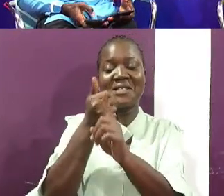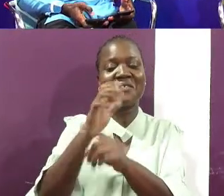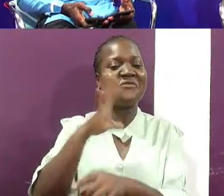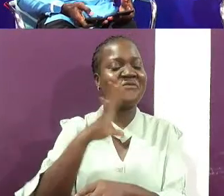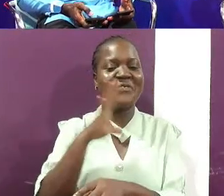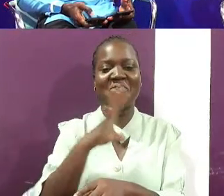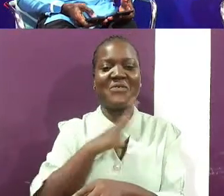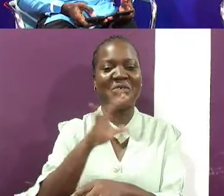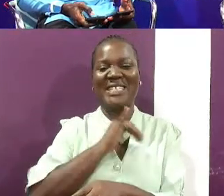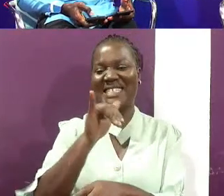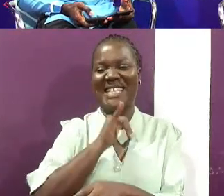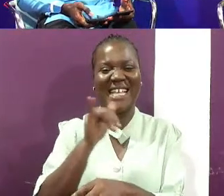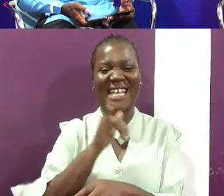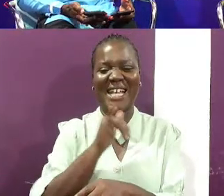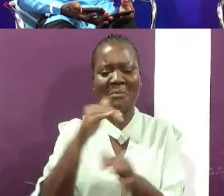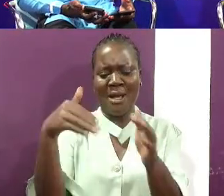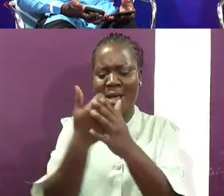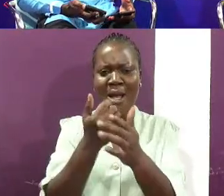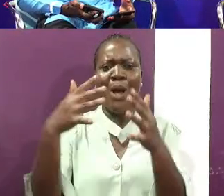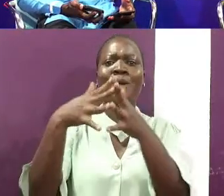Na Belgium so to say.